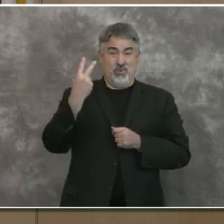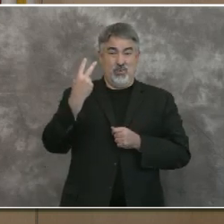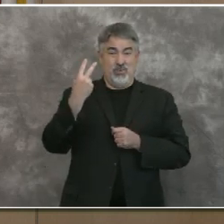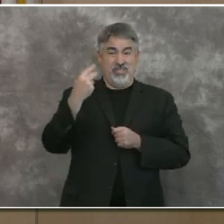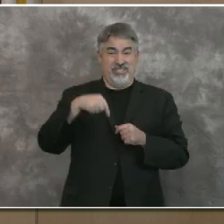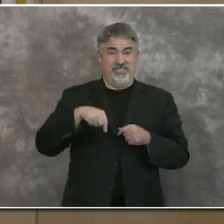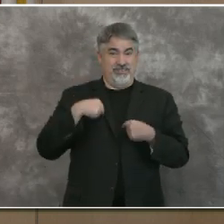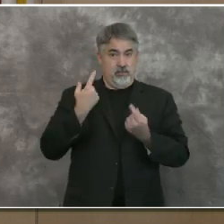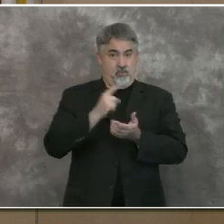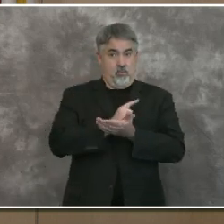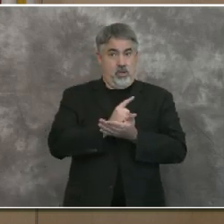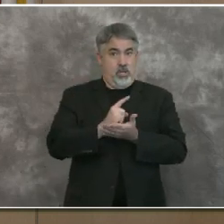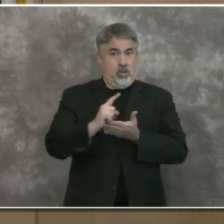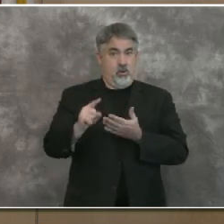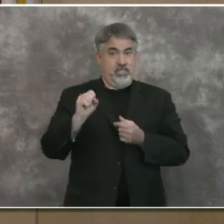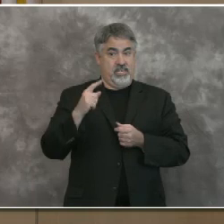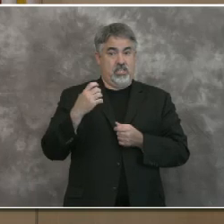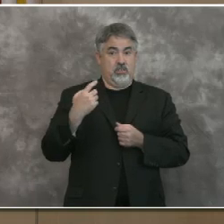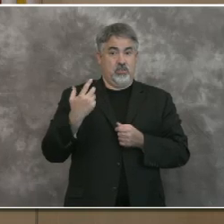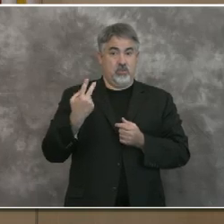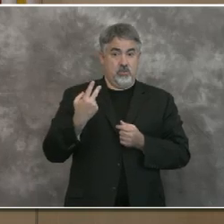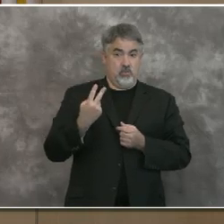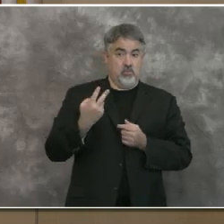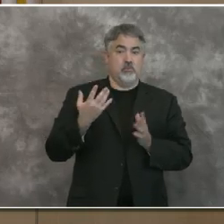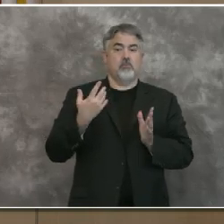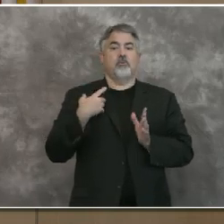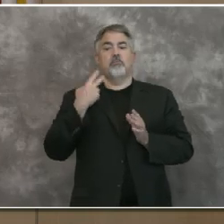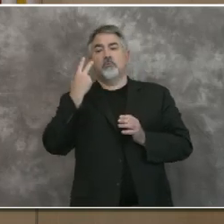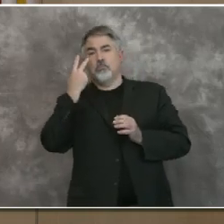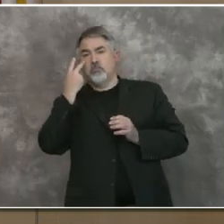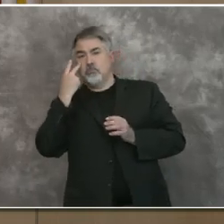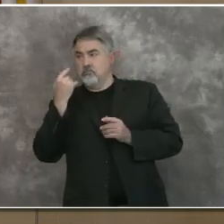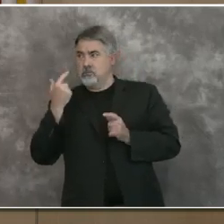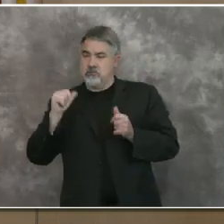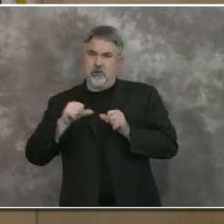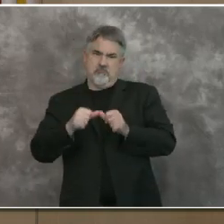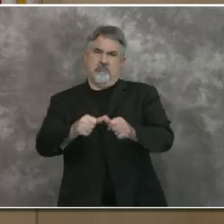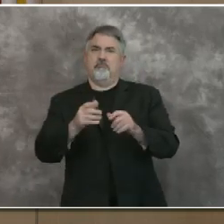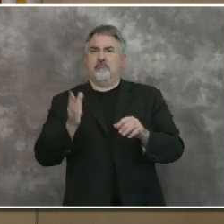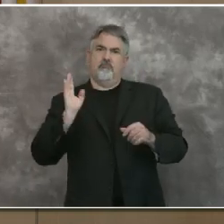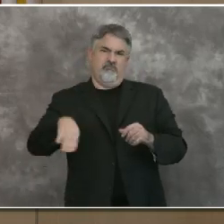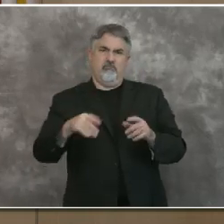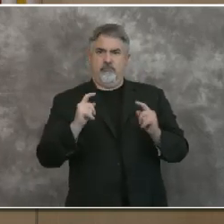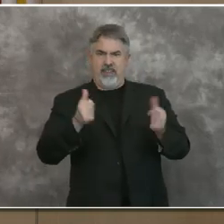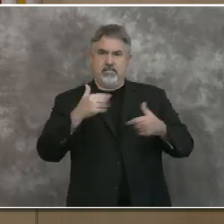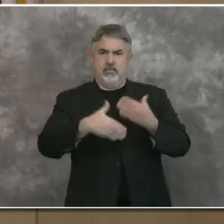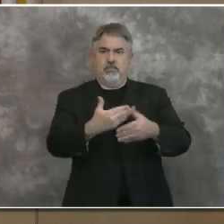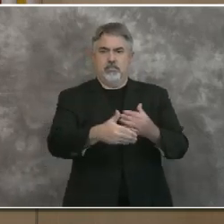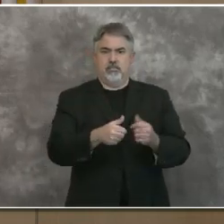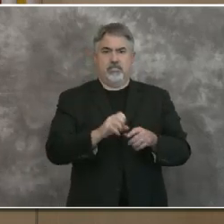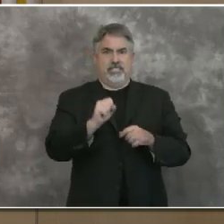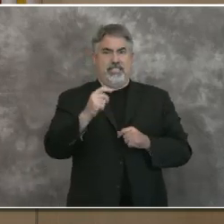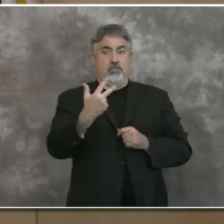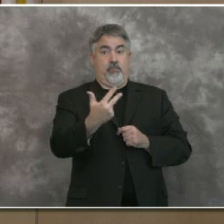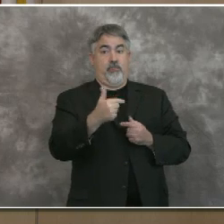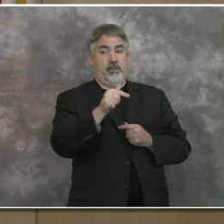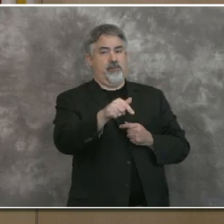for an accelerated stage 2 and even stage 3, we continue to monitor the federal gating